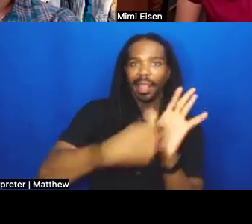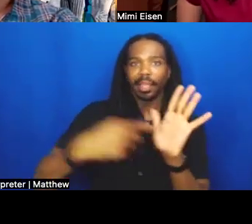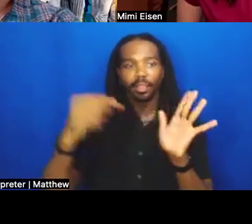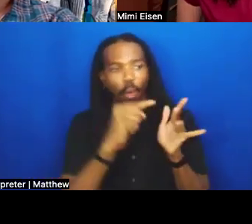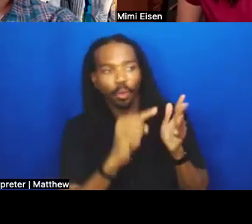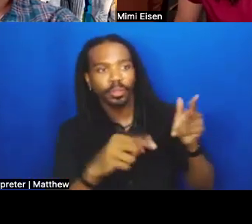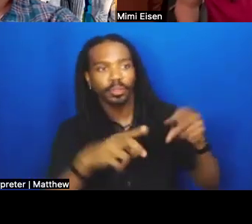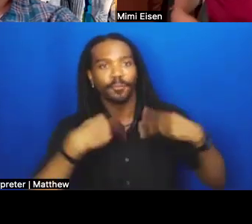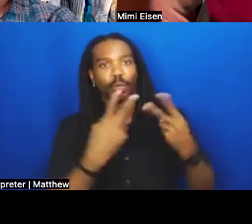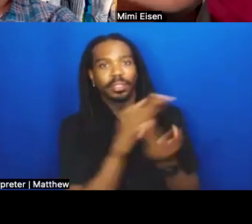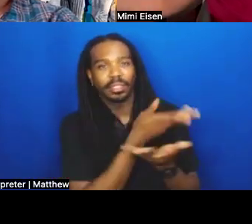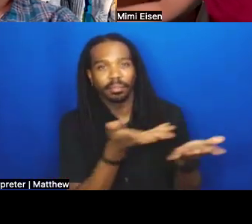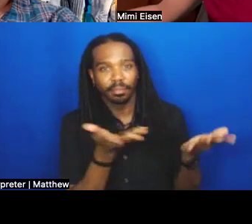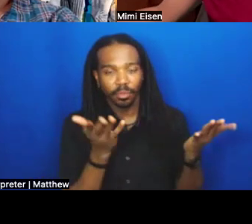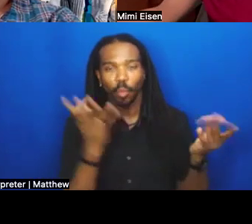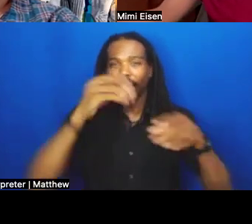in the lesson